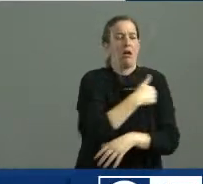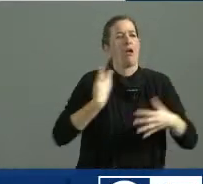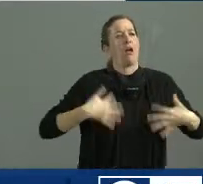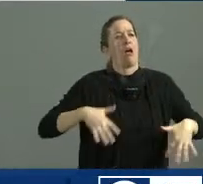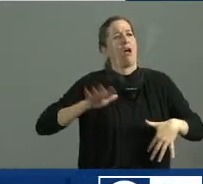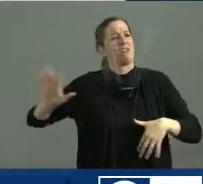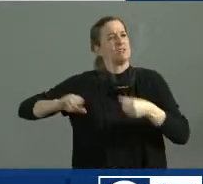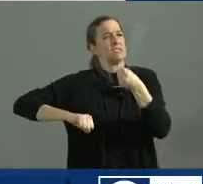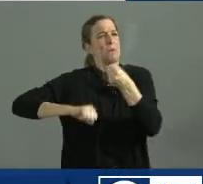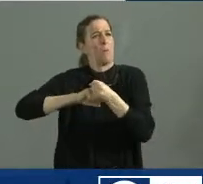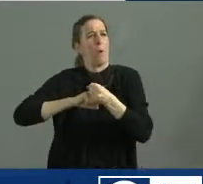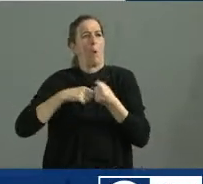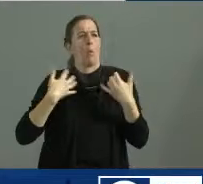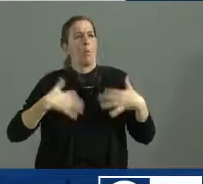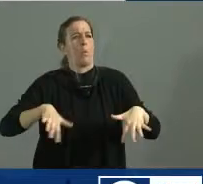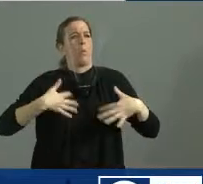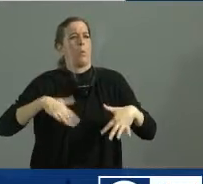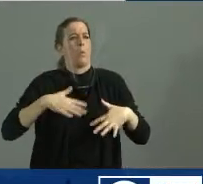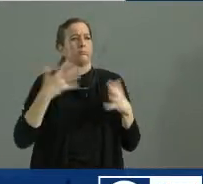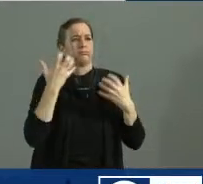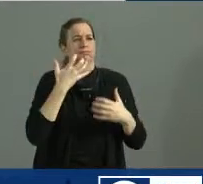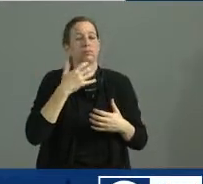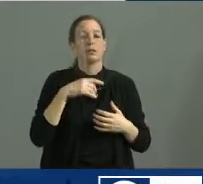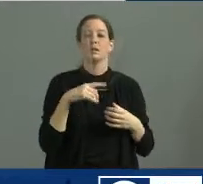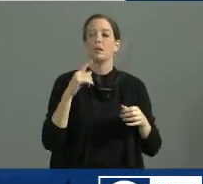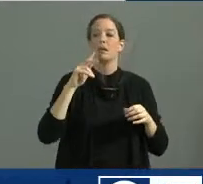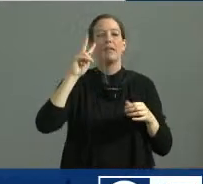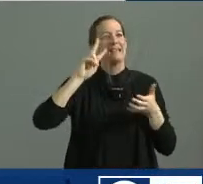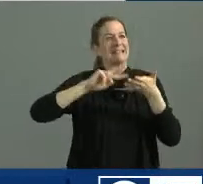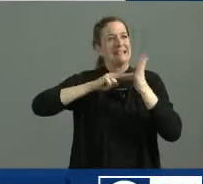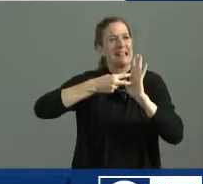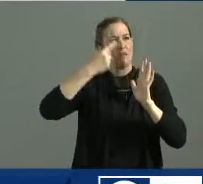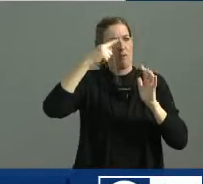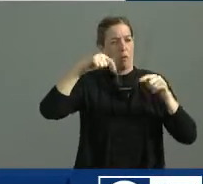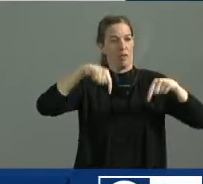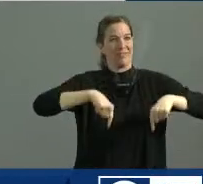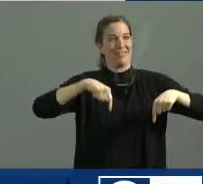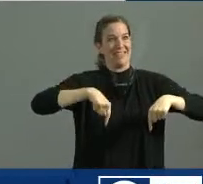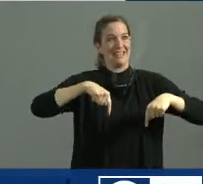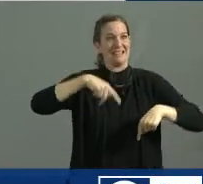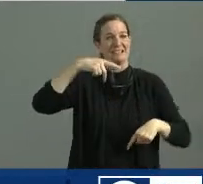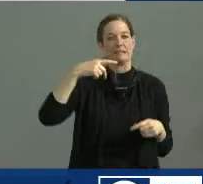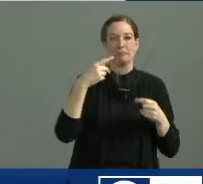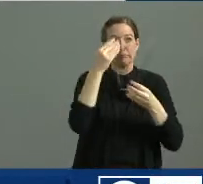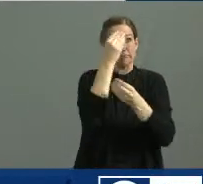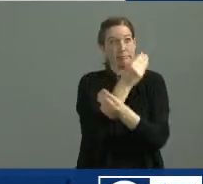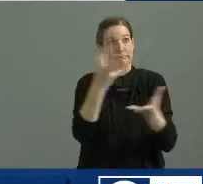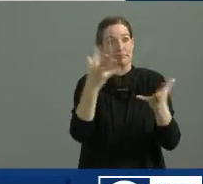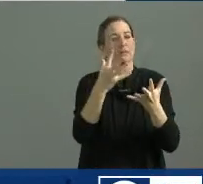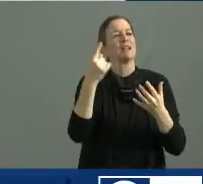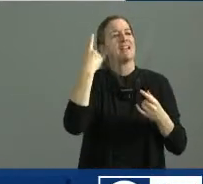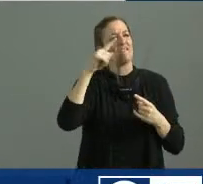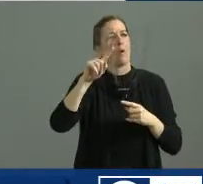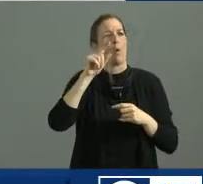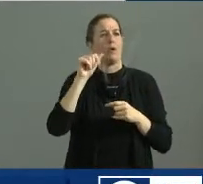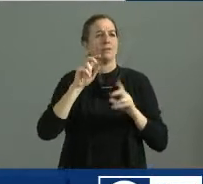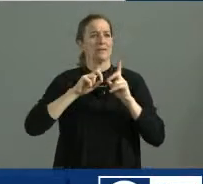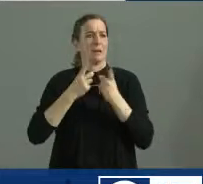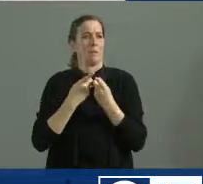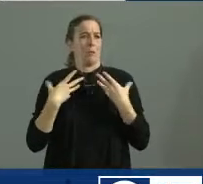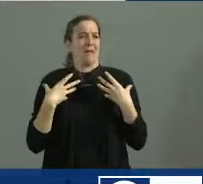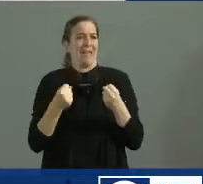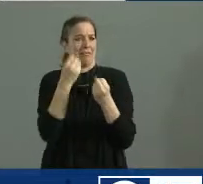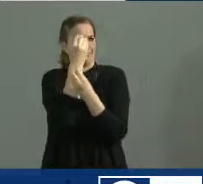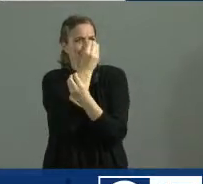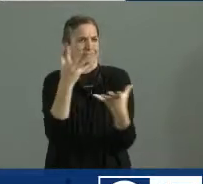an ADHS specific thing. And I'm happy to, you know, work with you guys on a weekly basis on that. For his scheduling, I know